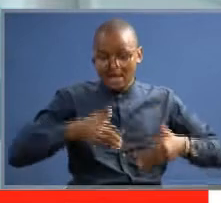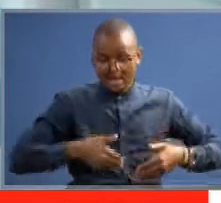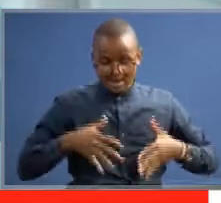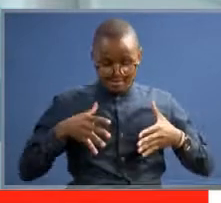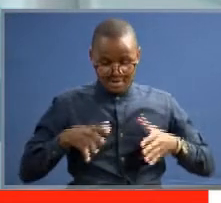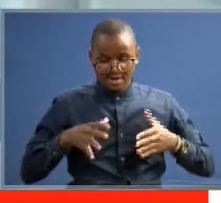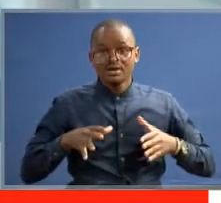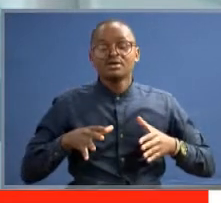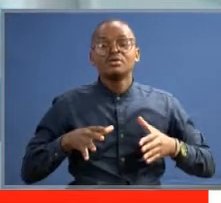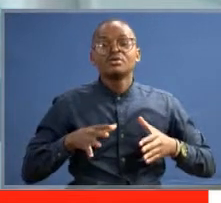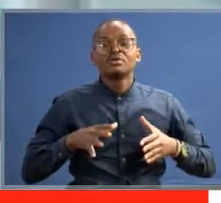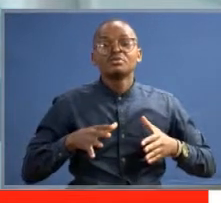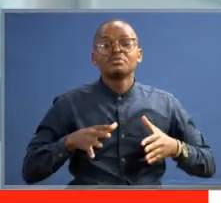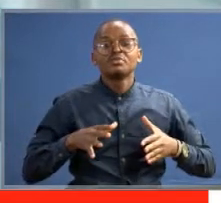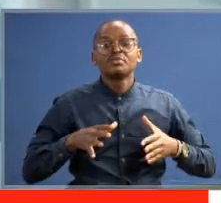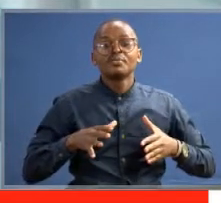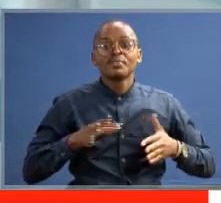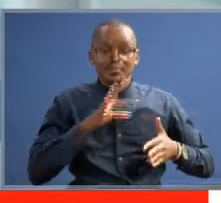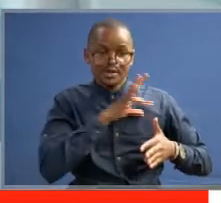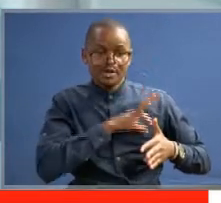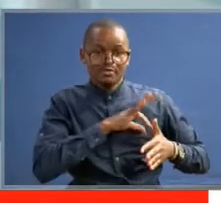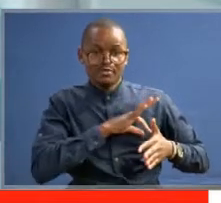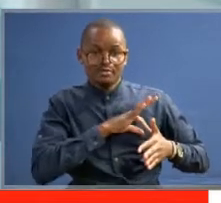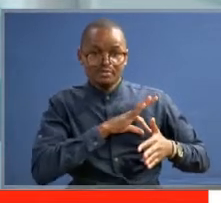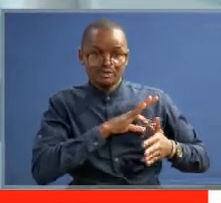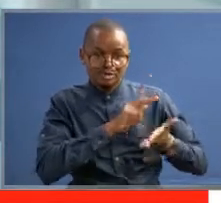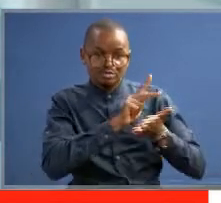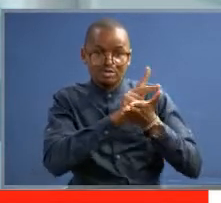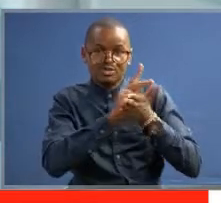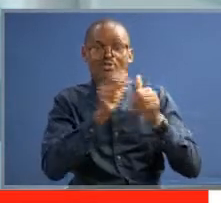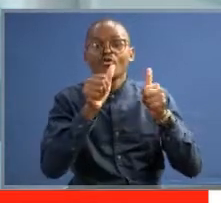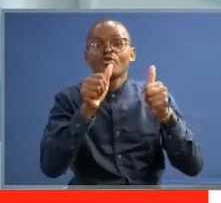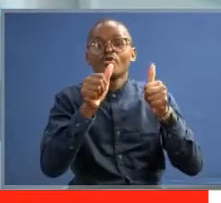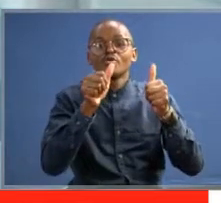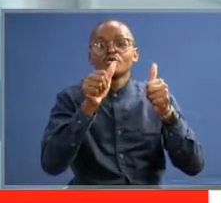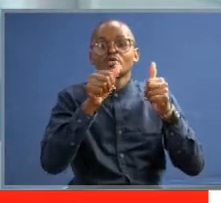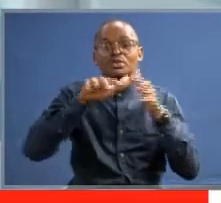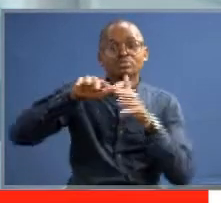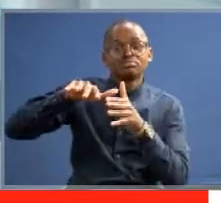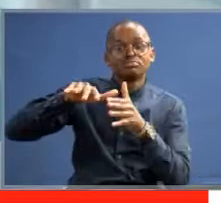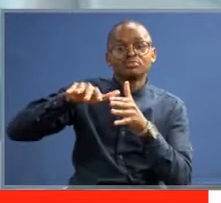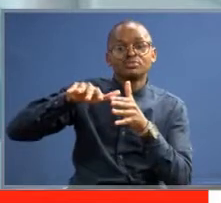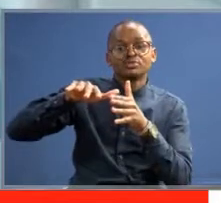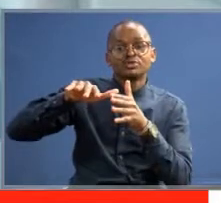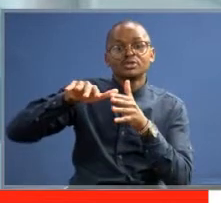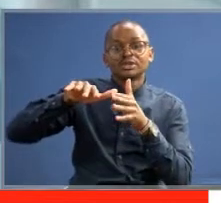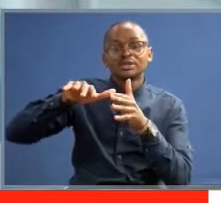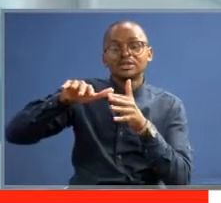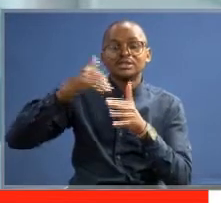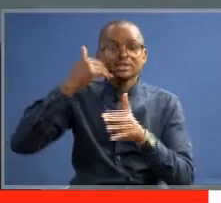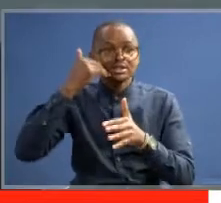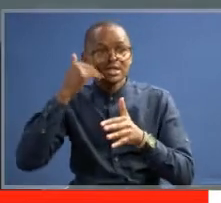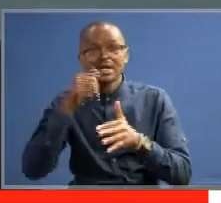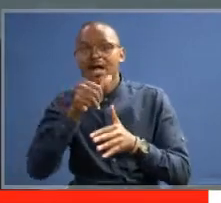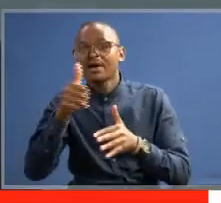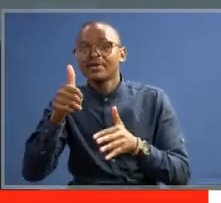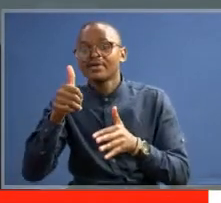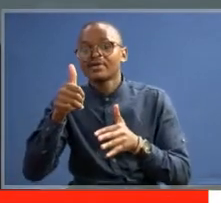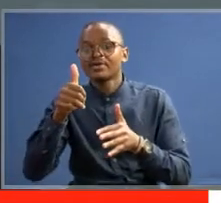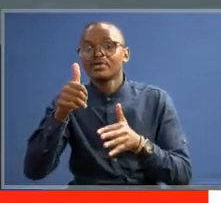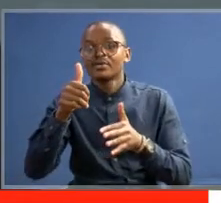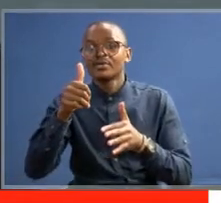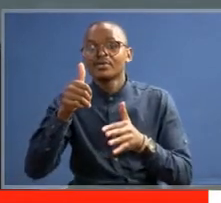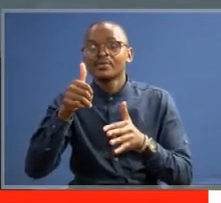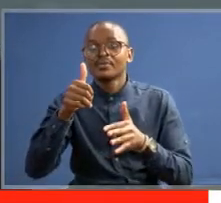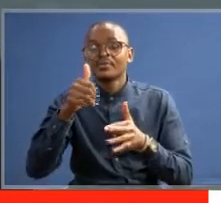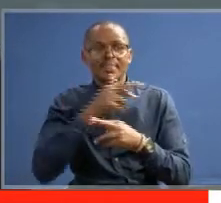people, and so on. The benefits of sports, to keep fit, to keep away disease, and so on. Just talk about